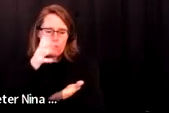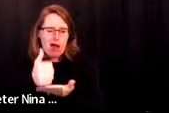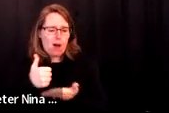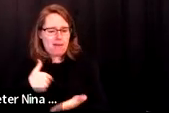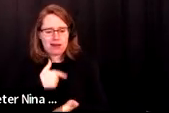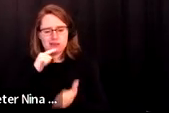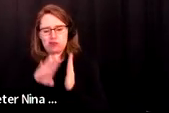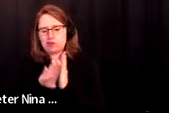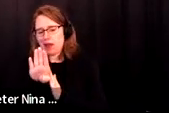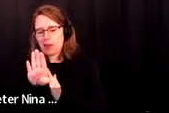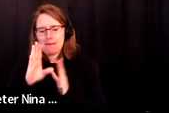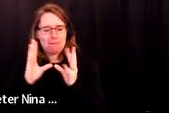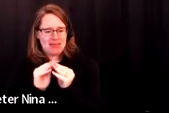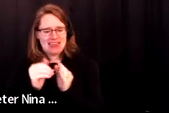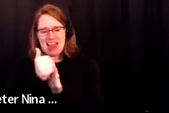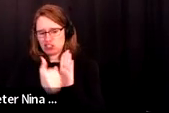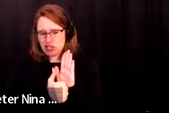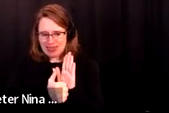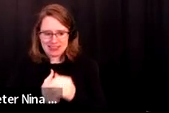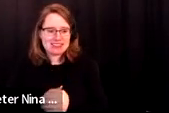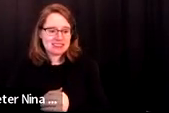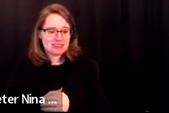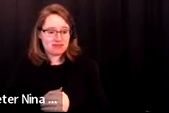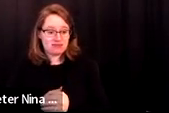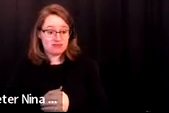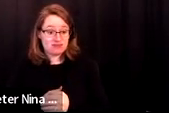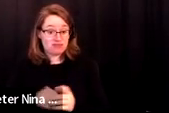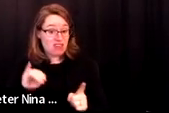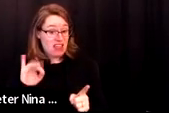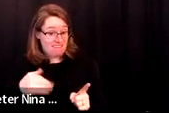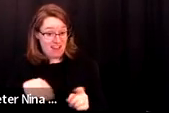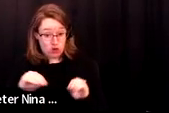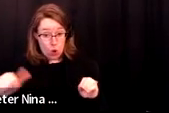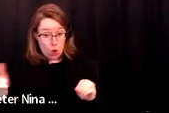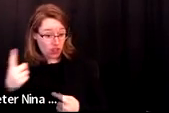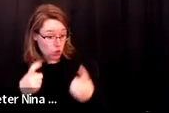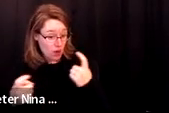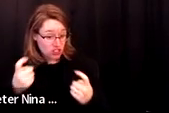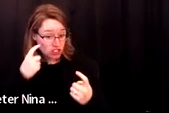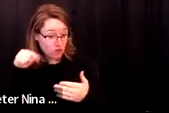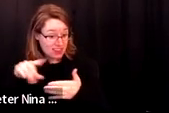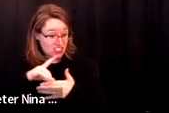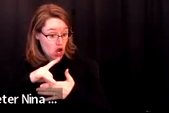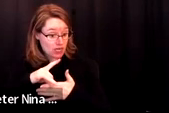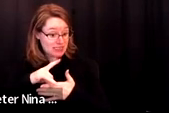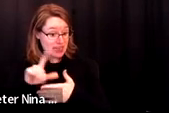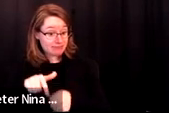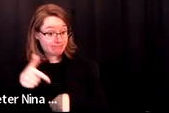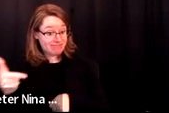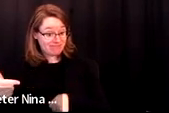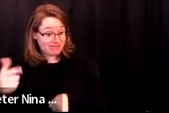phase 2. So with that, unless there's any questions about the process or this content, I will turn it back over to